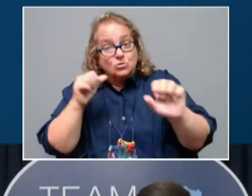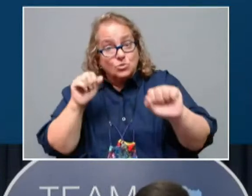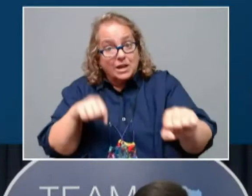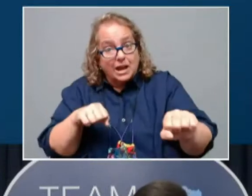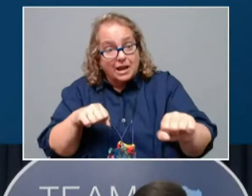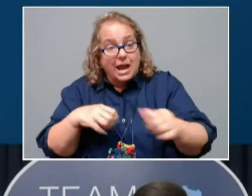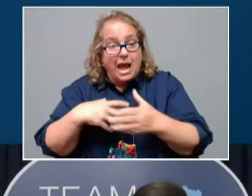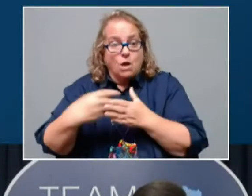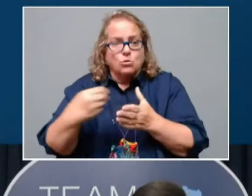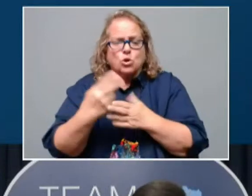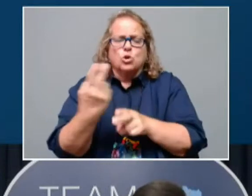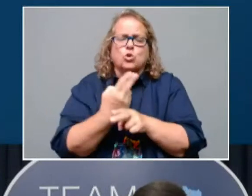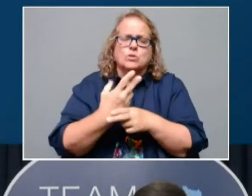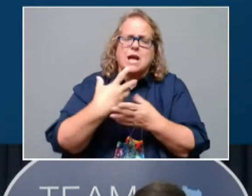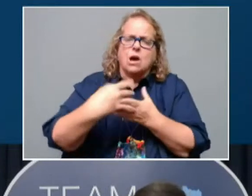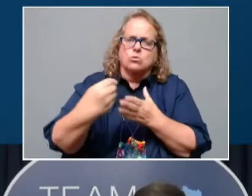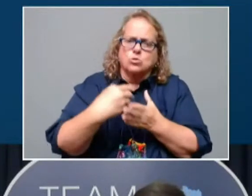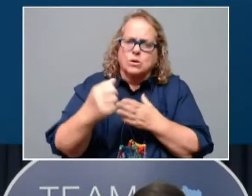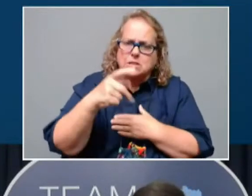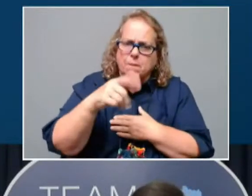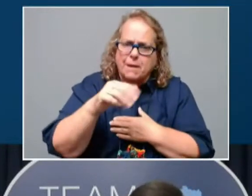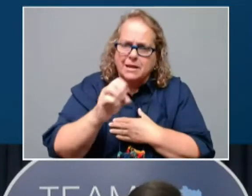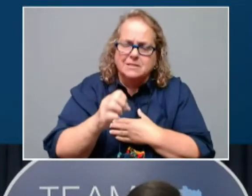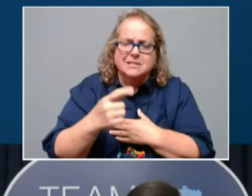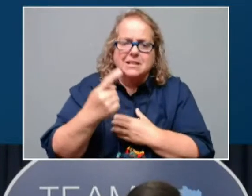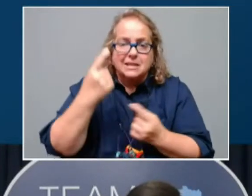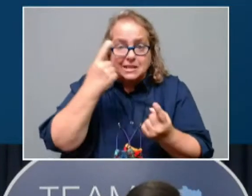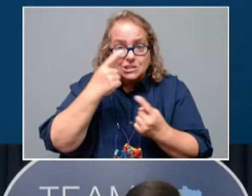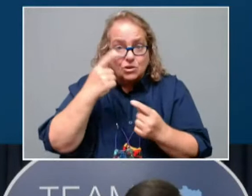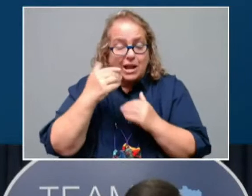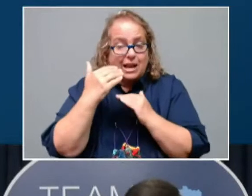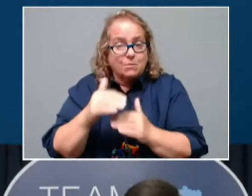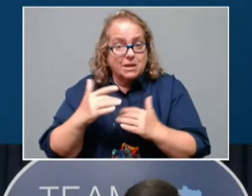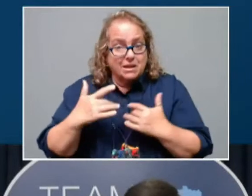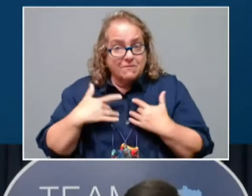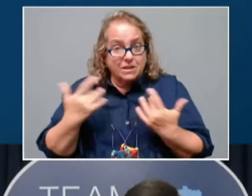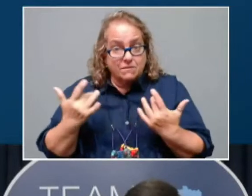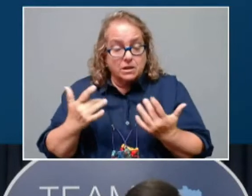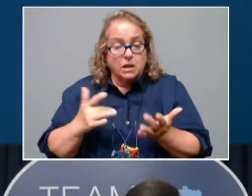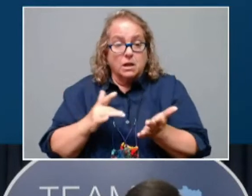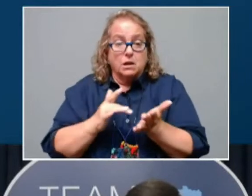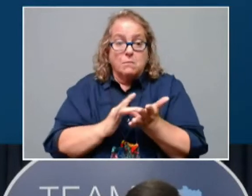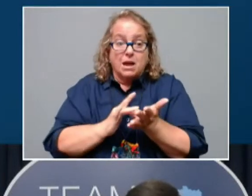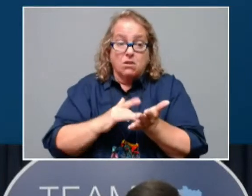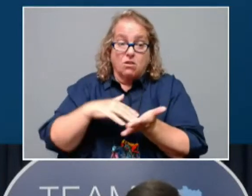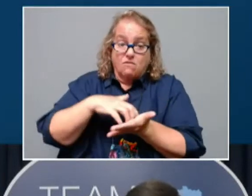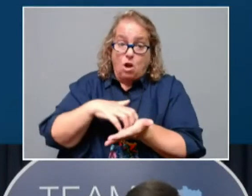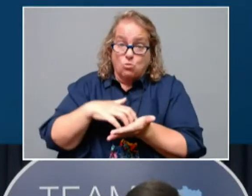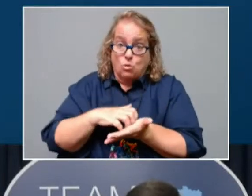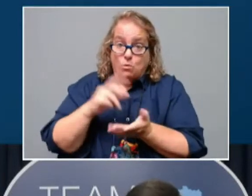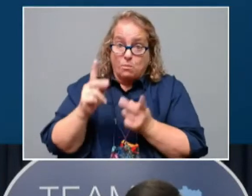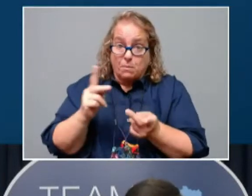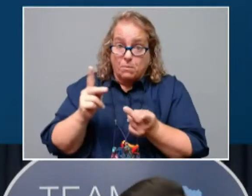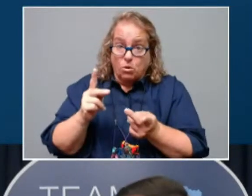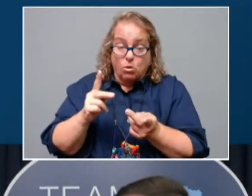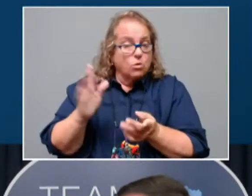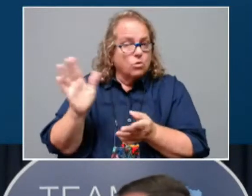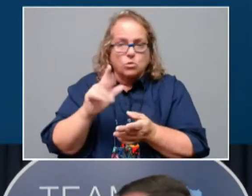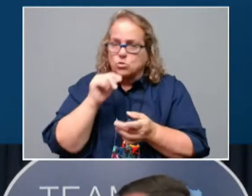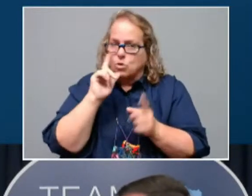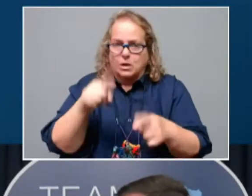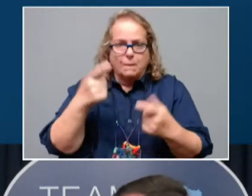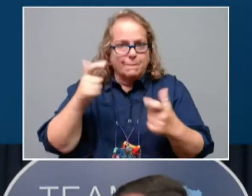possible. Consider limiting events. Encourage medically vulnerable people to avoid large crowds, and engage